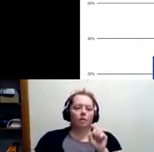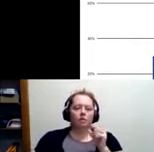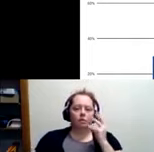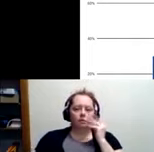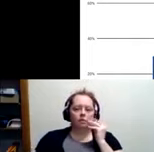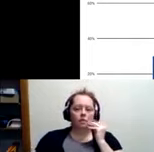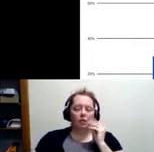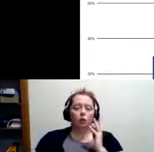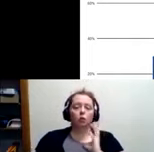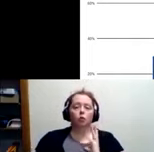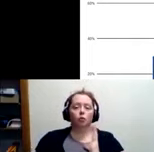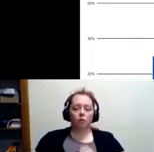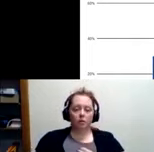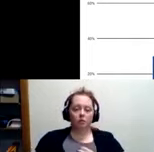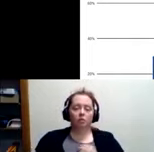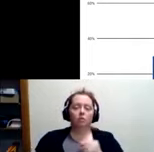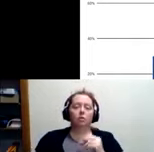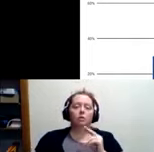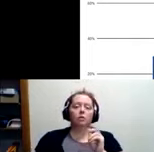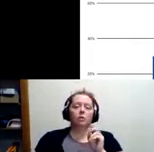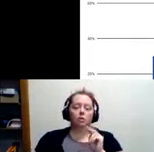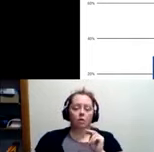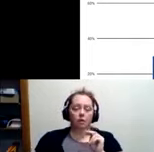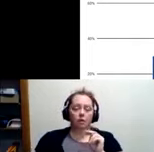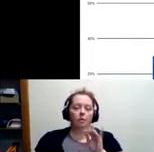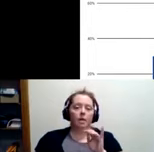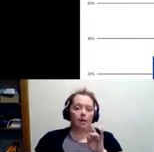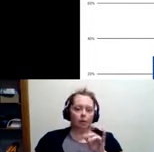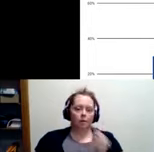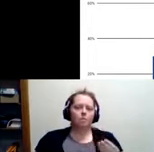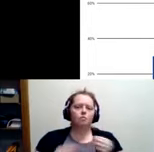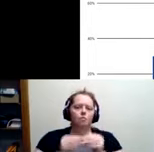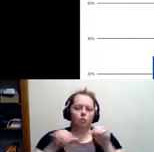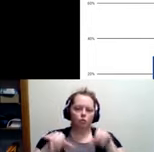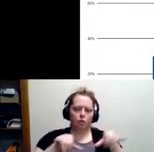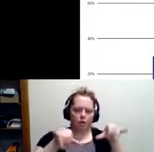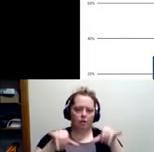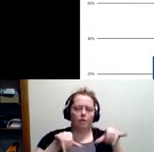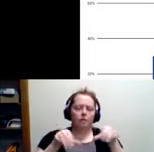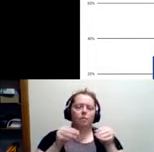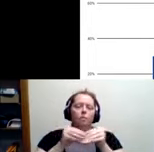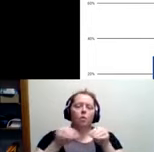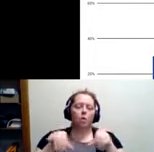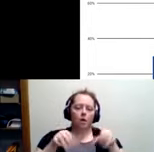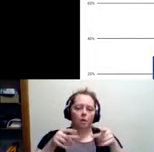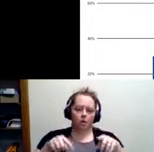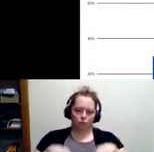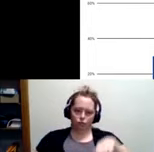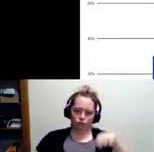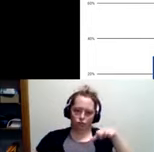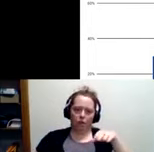to experience homelessness as a child, and less likely to ever own a home.